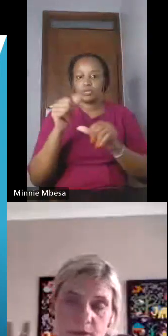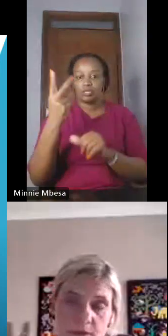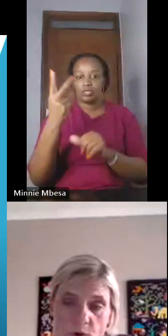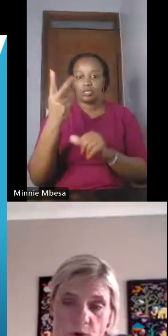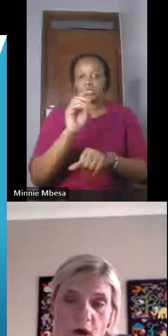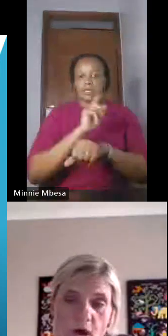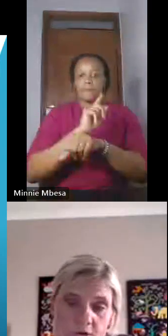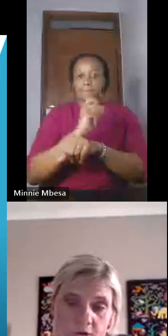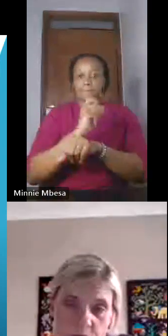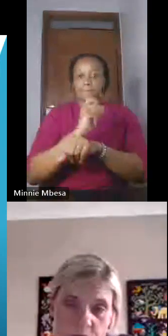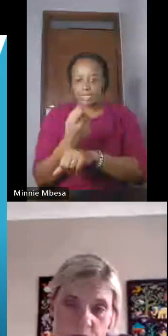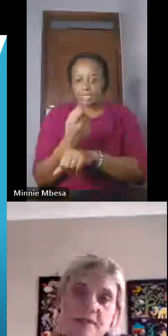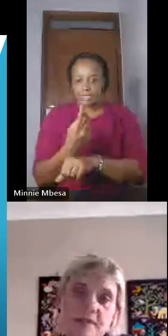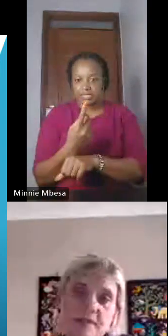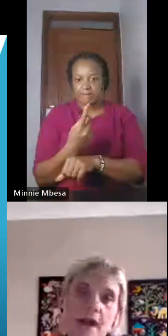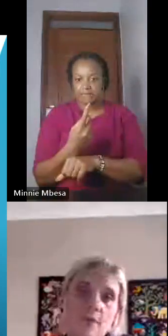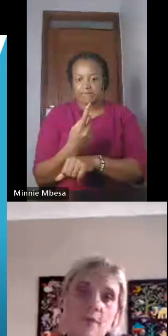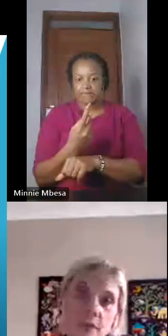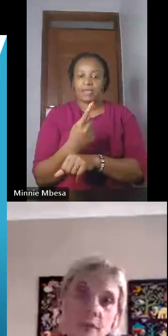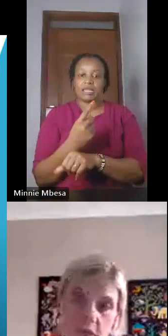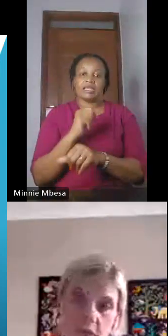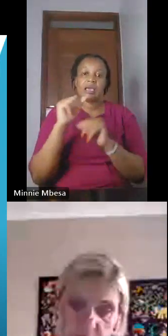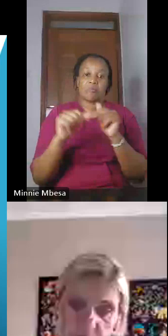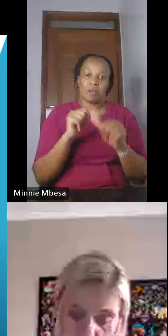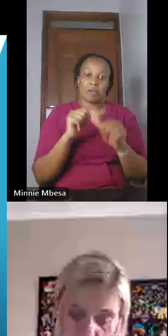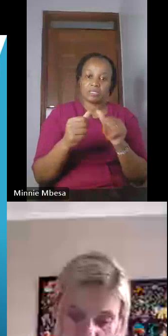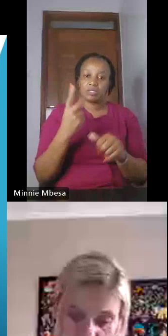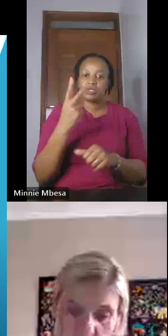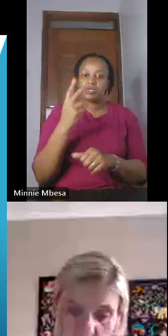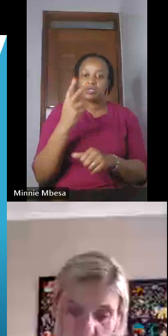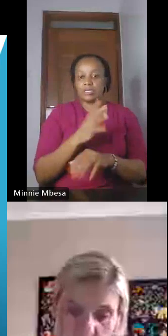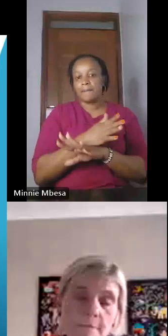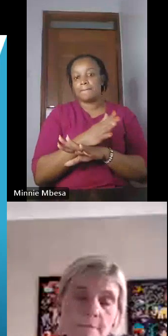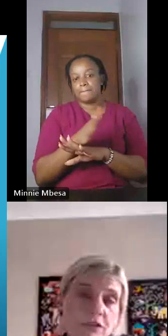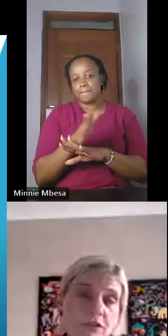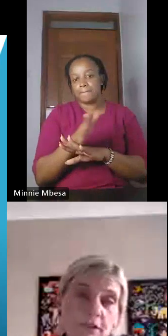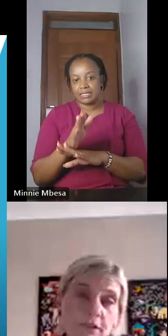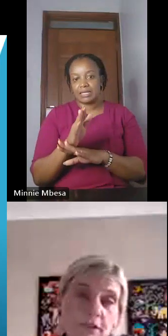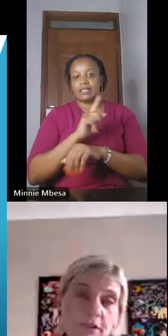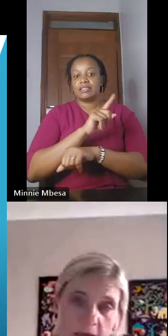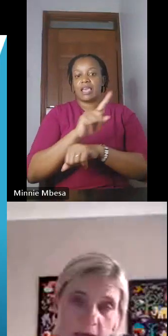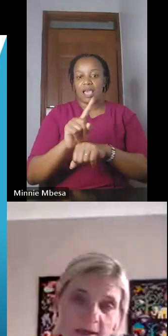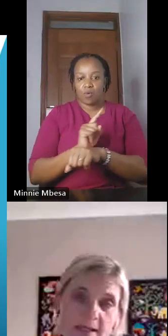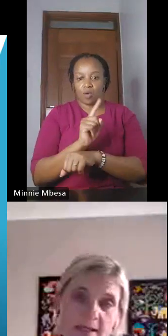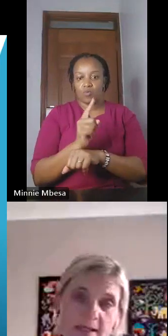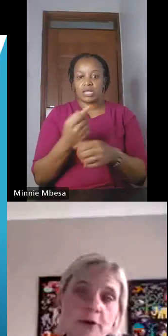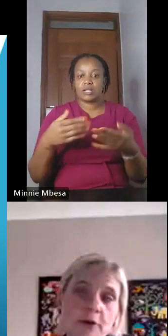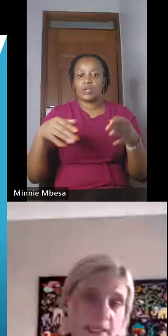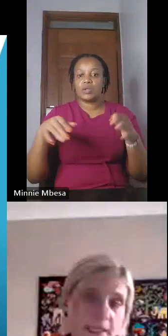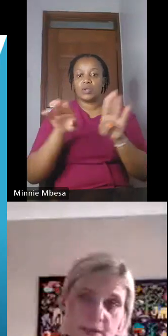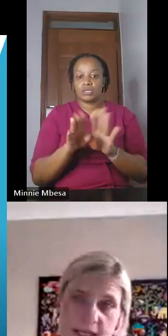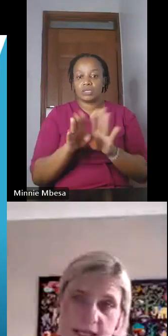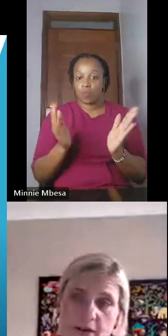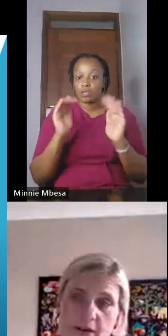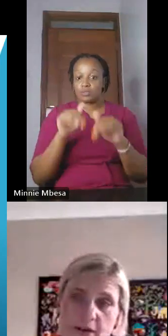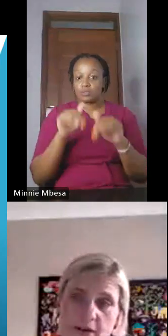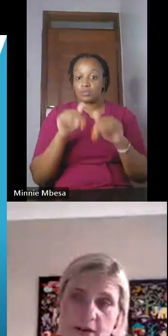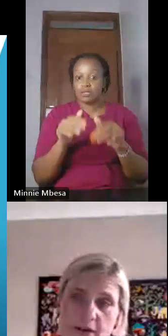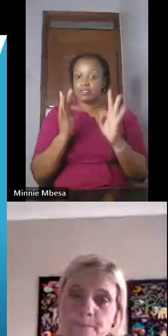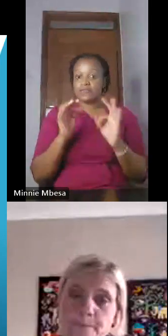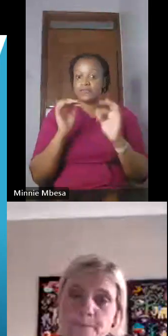At about quarter past or 20 past the hour, we will conclude the workshop. So if you are able to stay on, please do